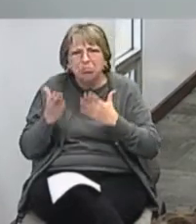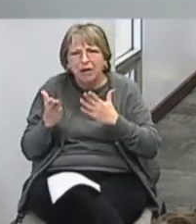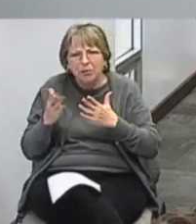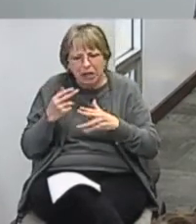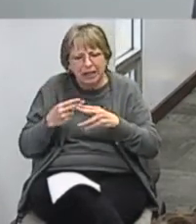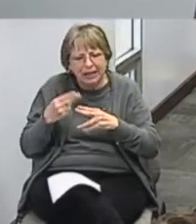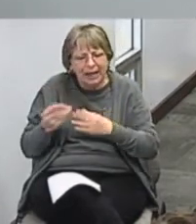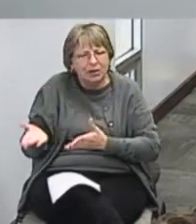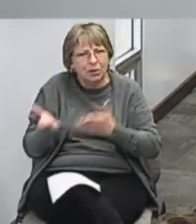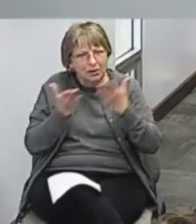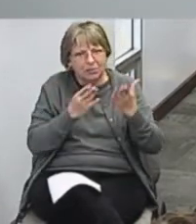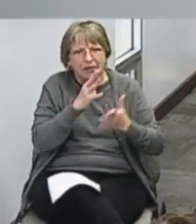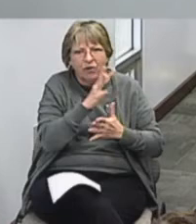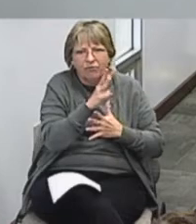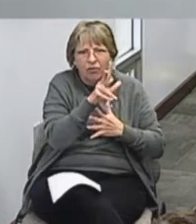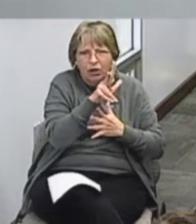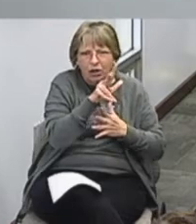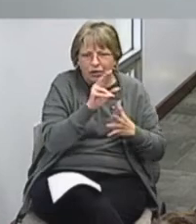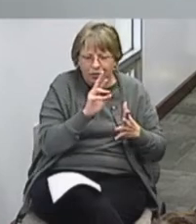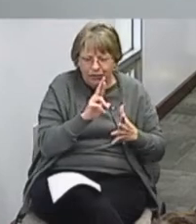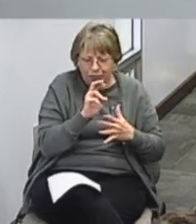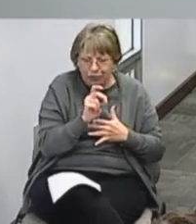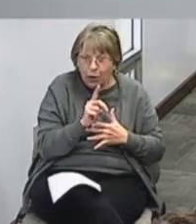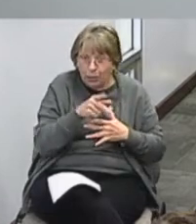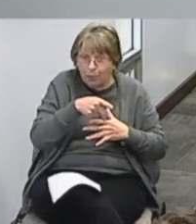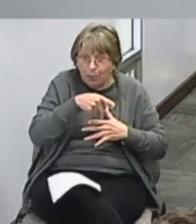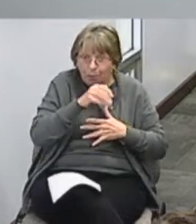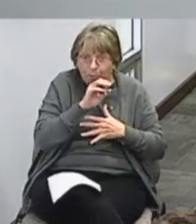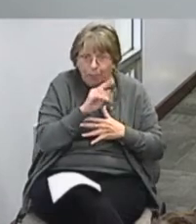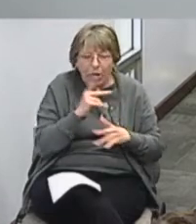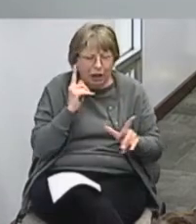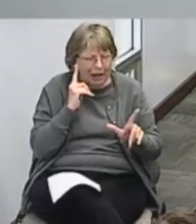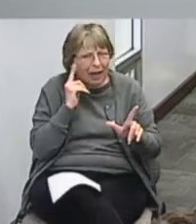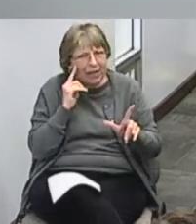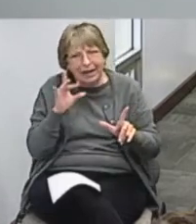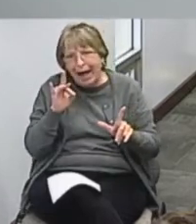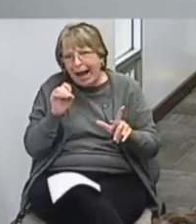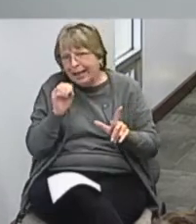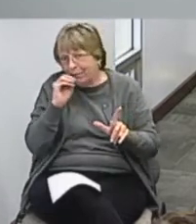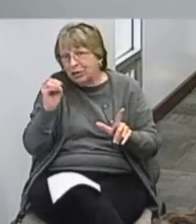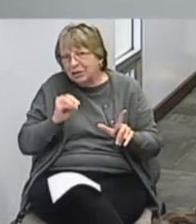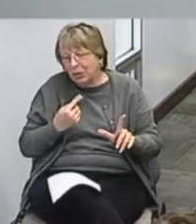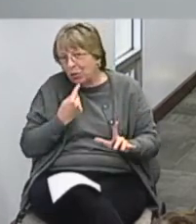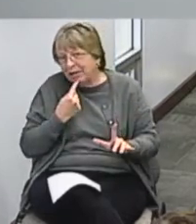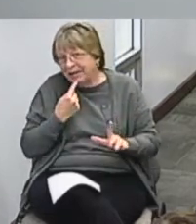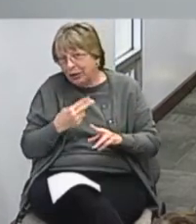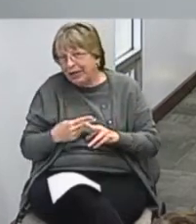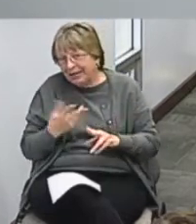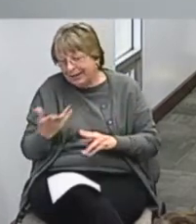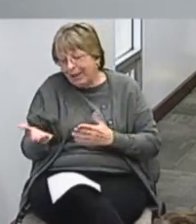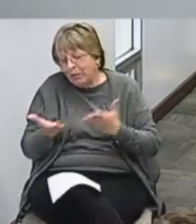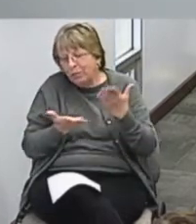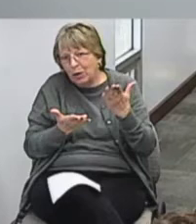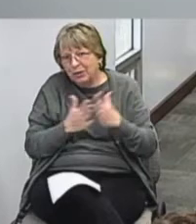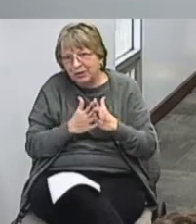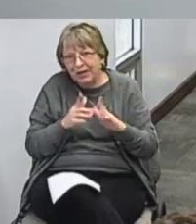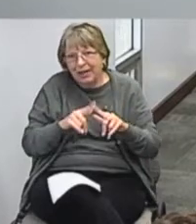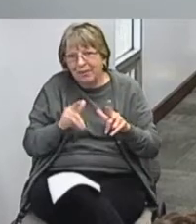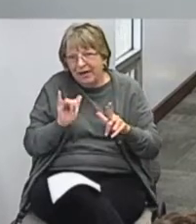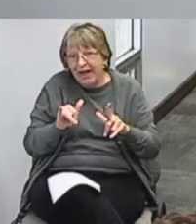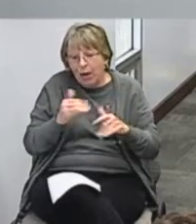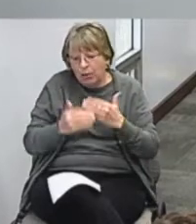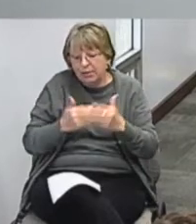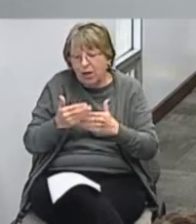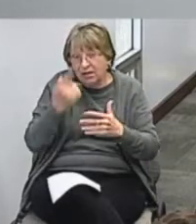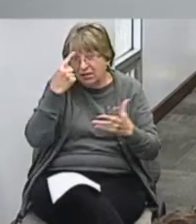submitted, and I would say 80% of them were serious, name Yeah. proposals. So anyway, that was that process,